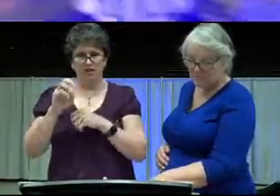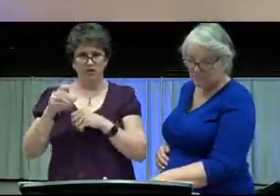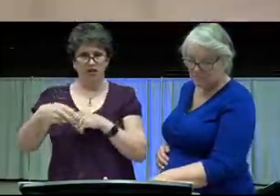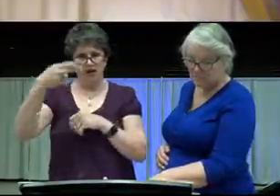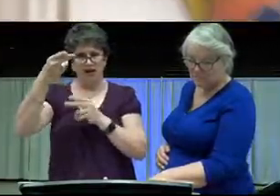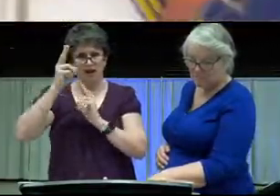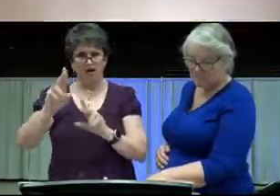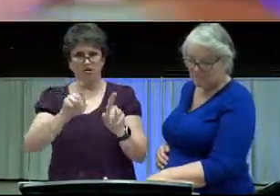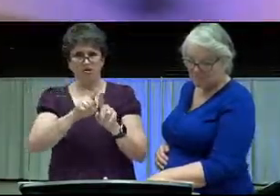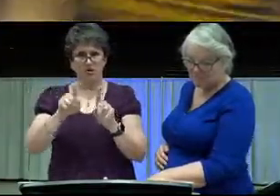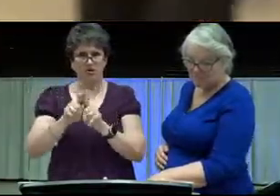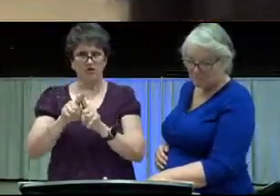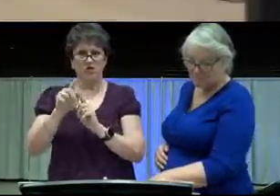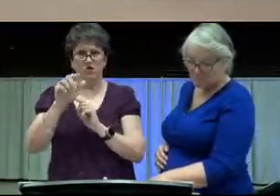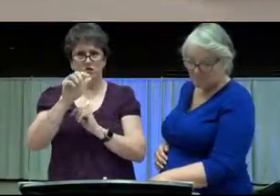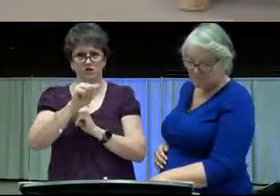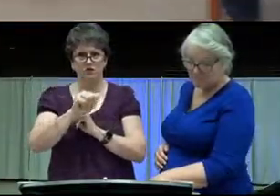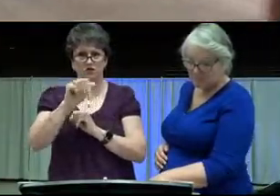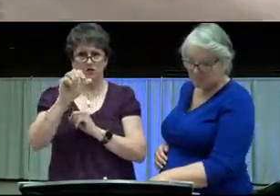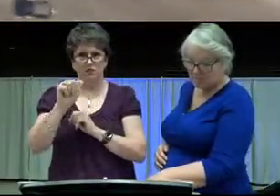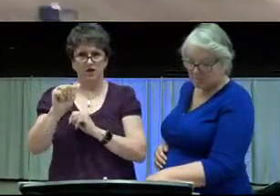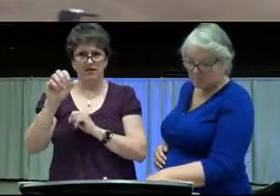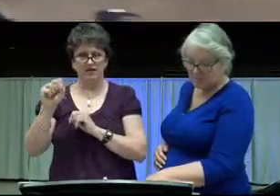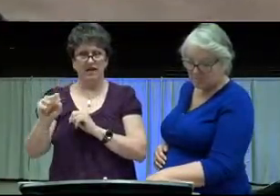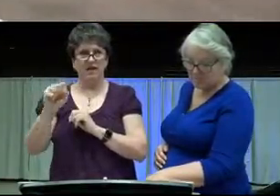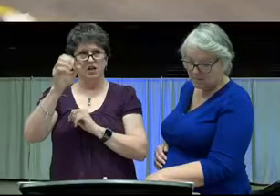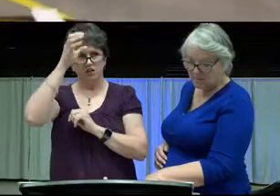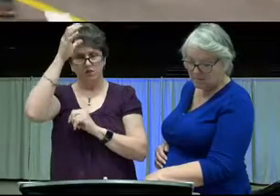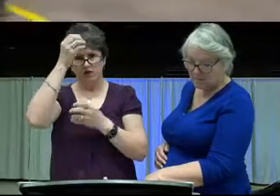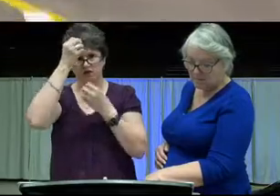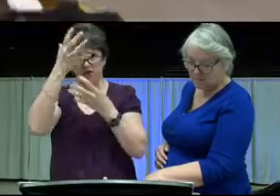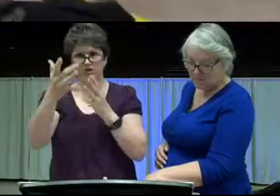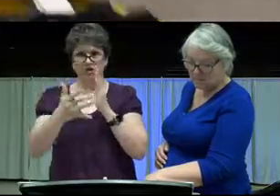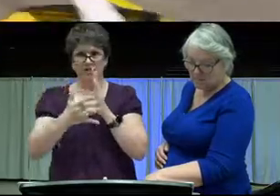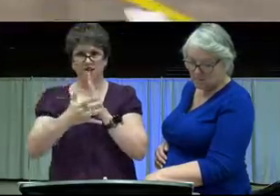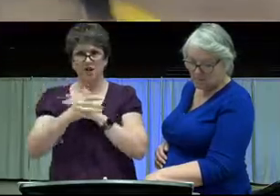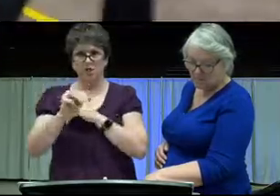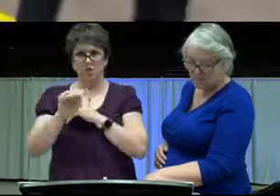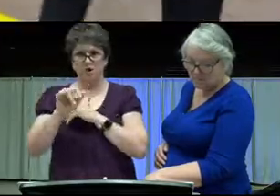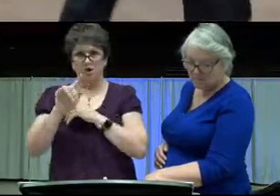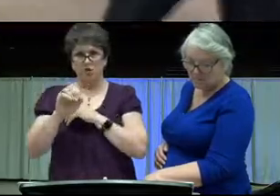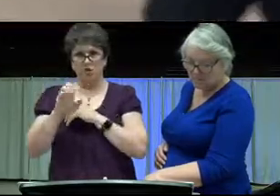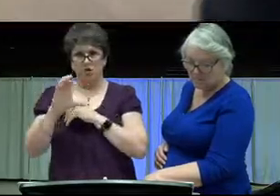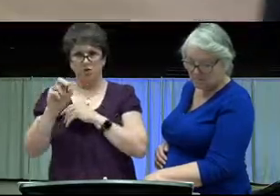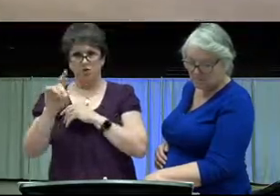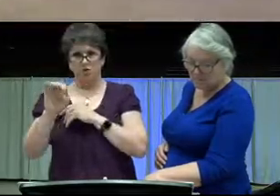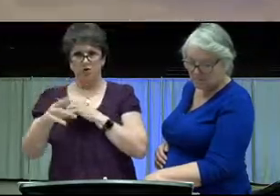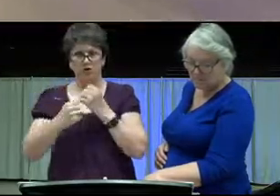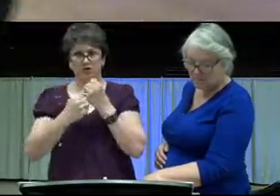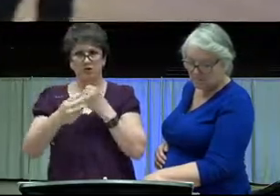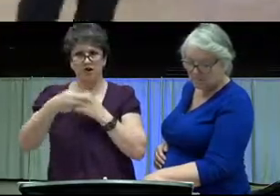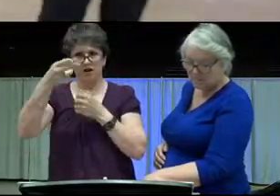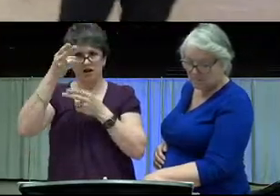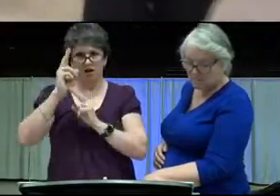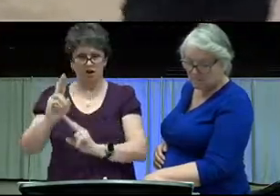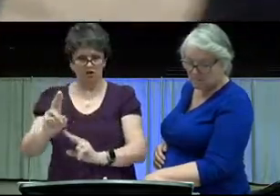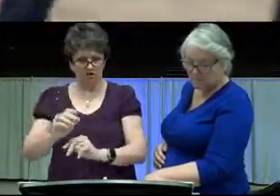Also, Associate of Applied Science, Computer Information Technology, Microcomputer Support, High Honors as